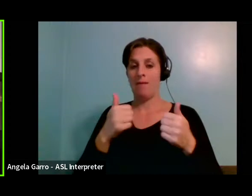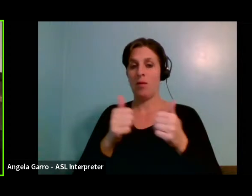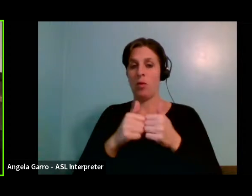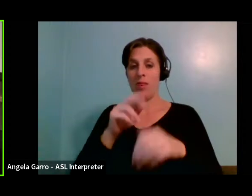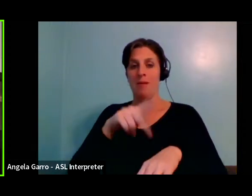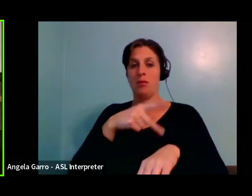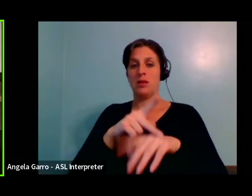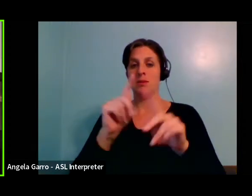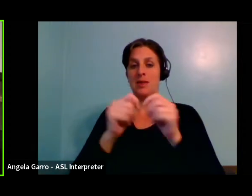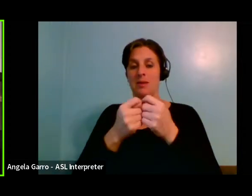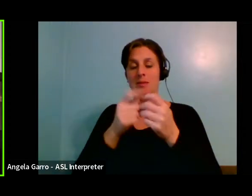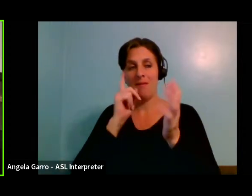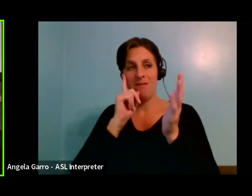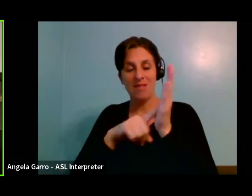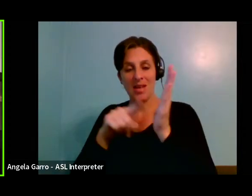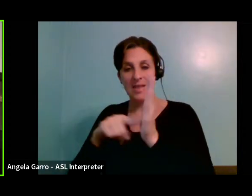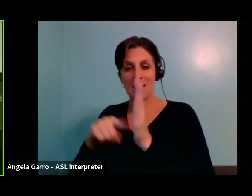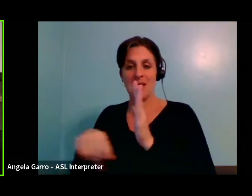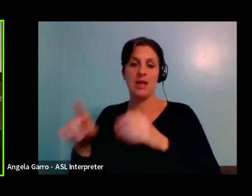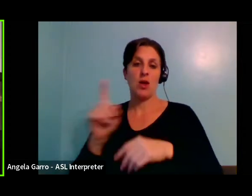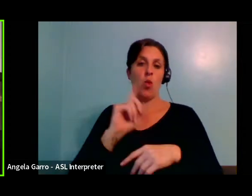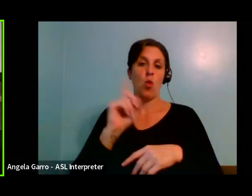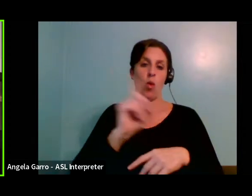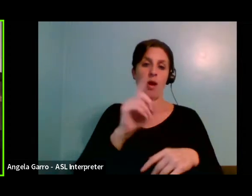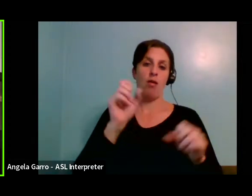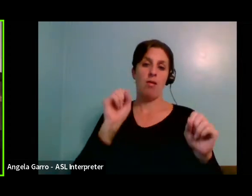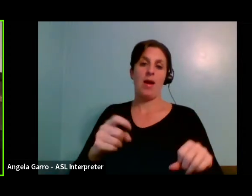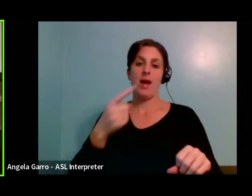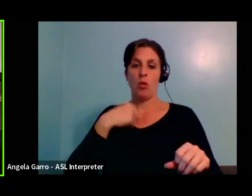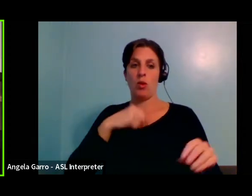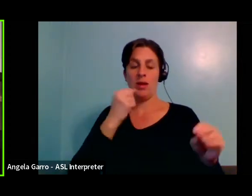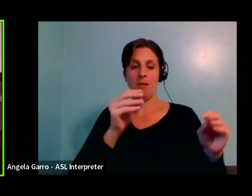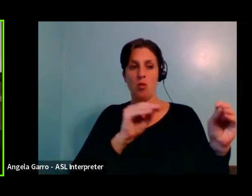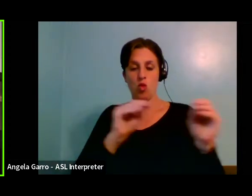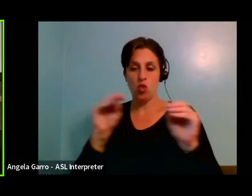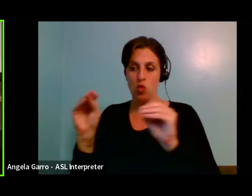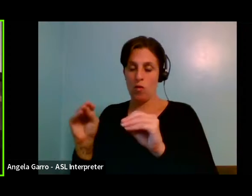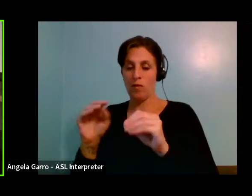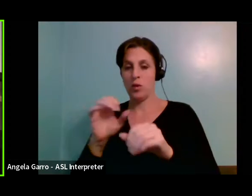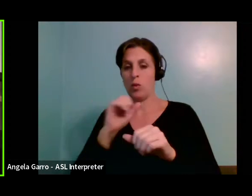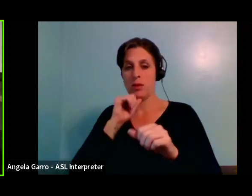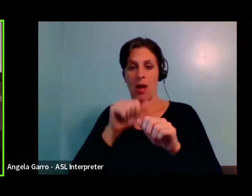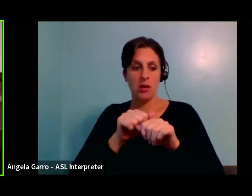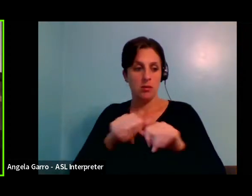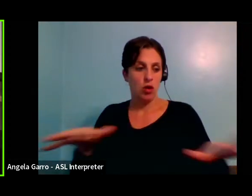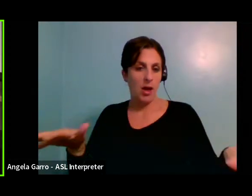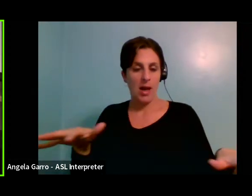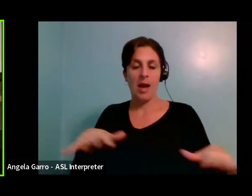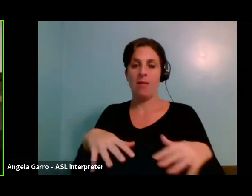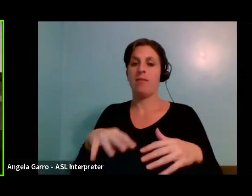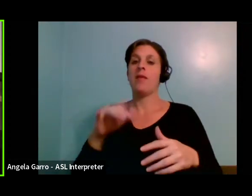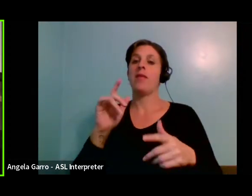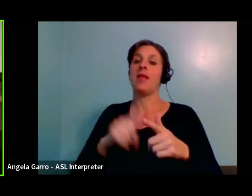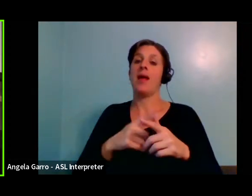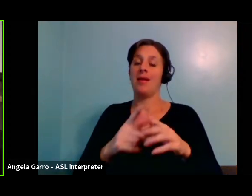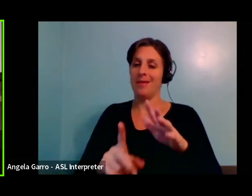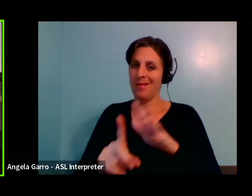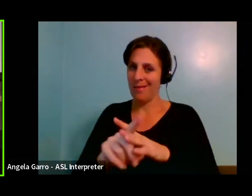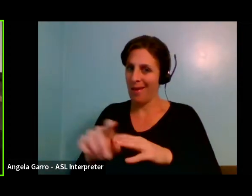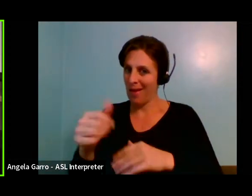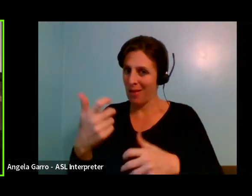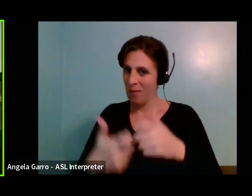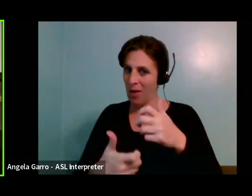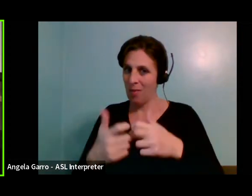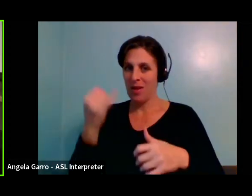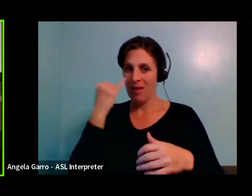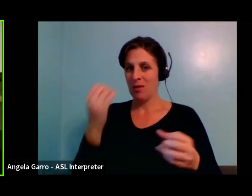in investigating where can we move it to not have it spread out. Now, that brings about another problem where if I have